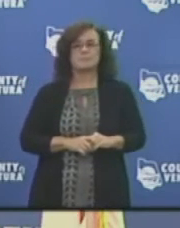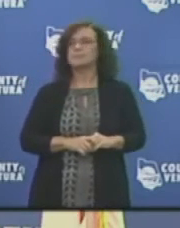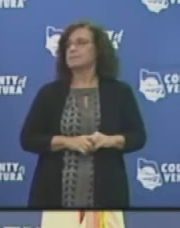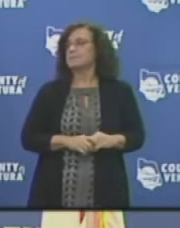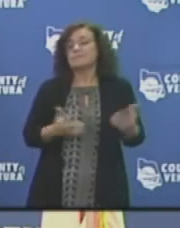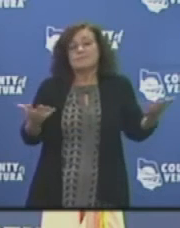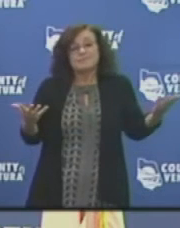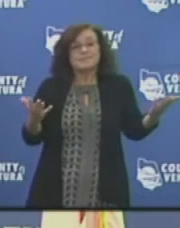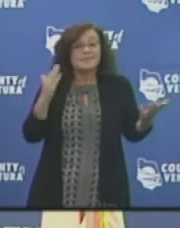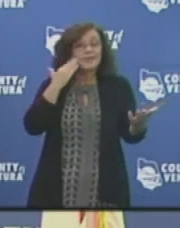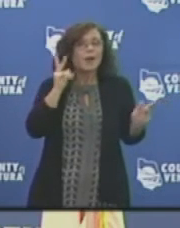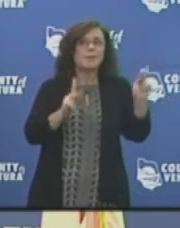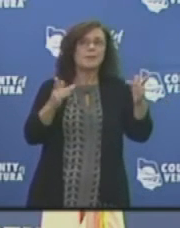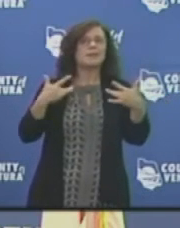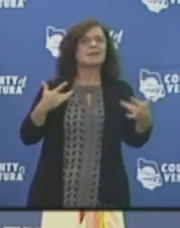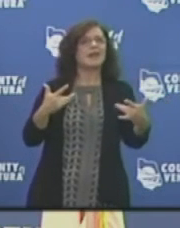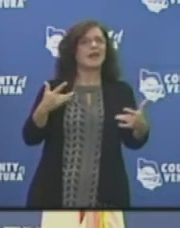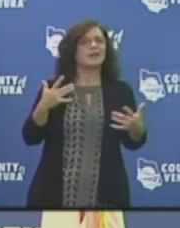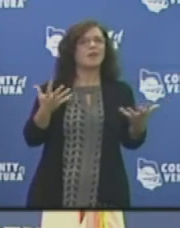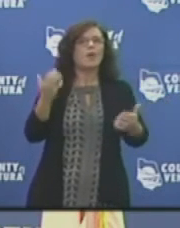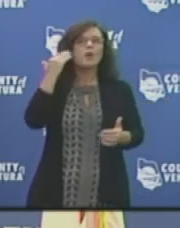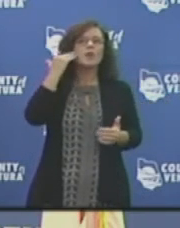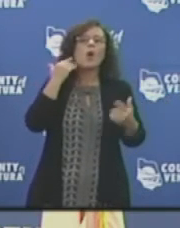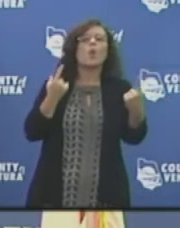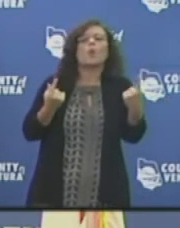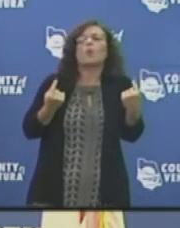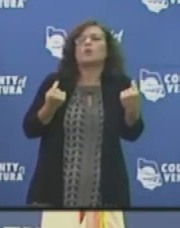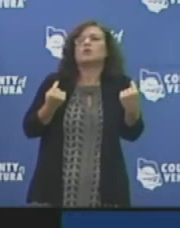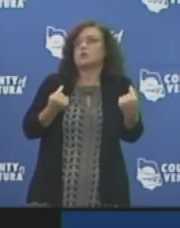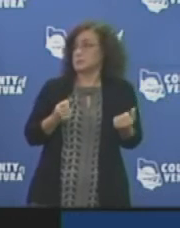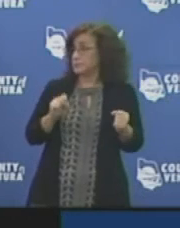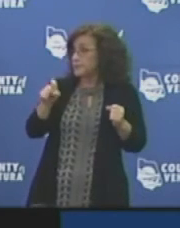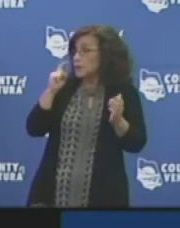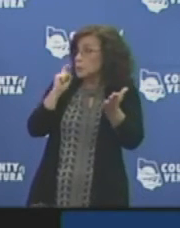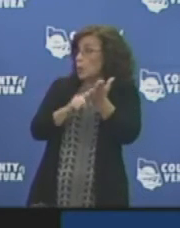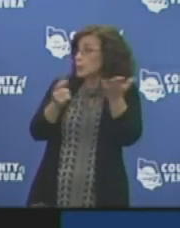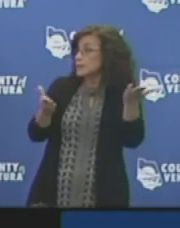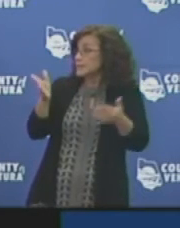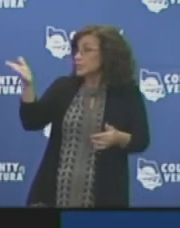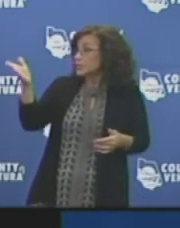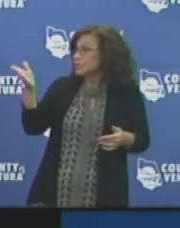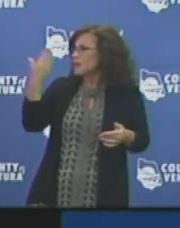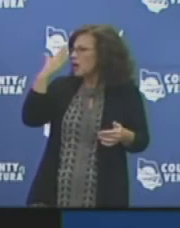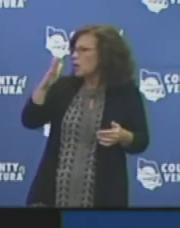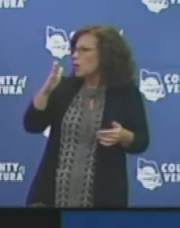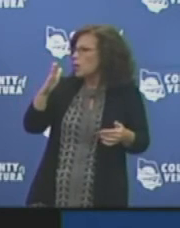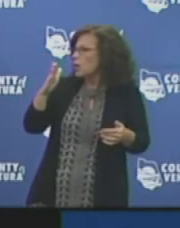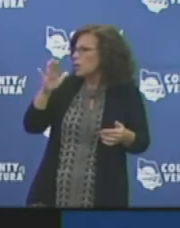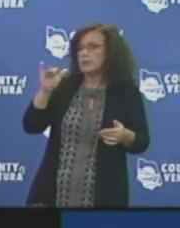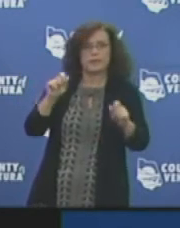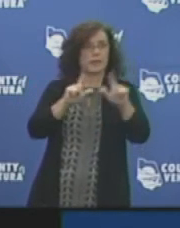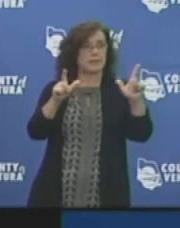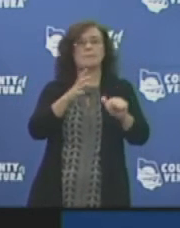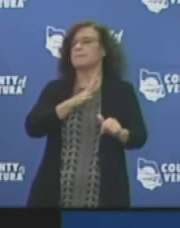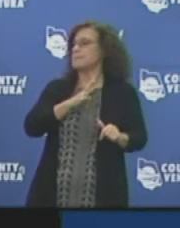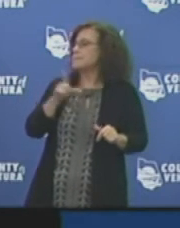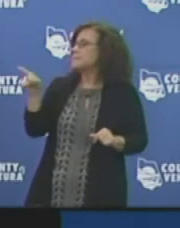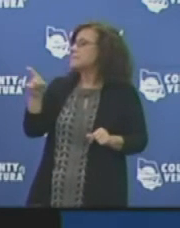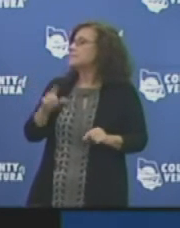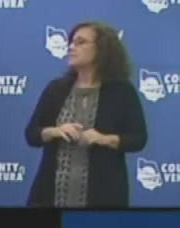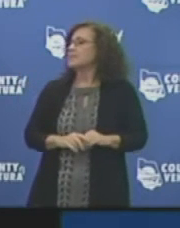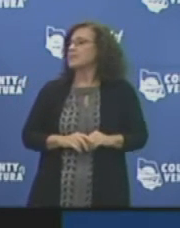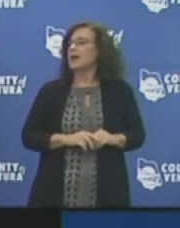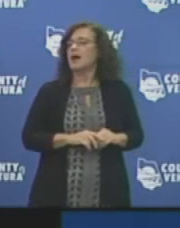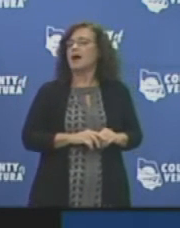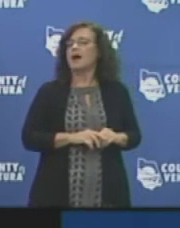everybody wants to know what can we do. And so you can see here, just to give you a sense, I don't know if this slide up. Thank you so much.